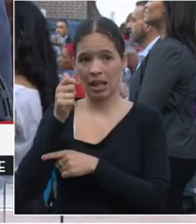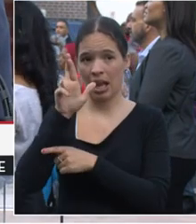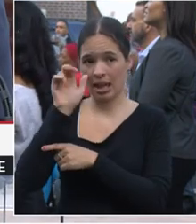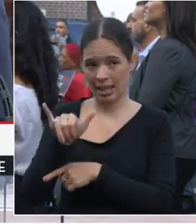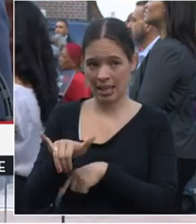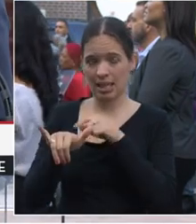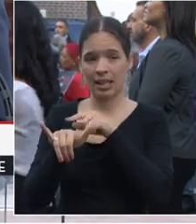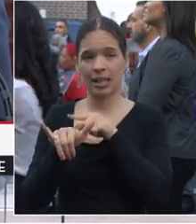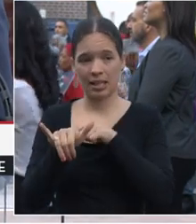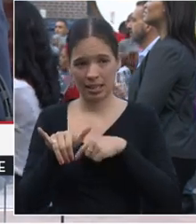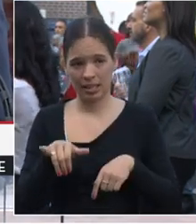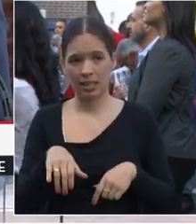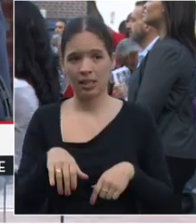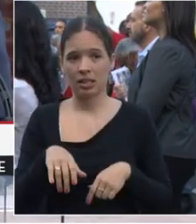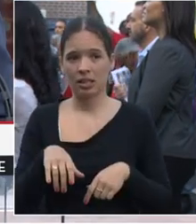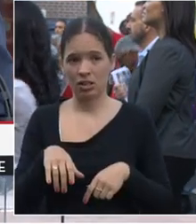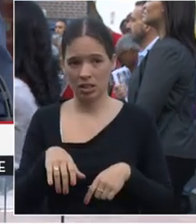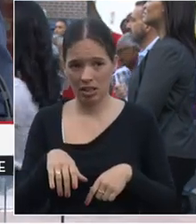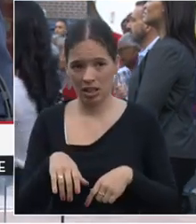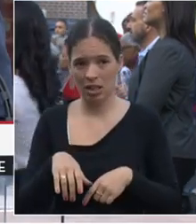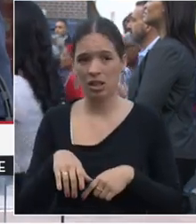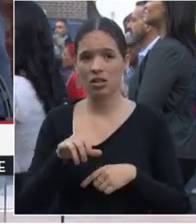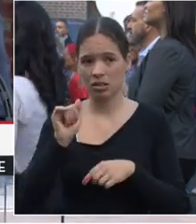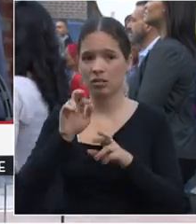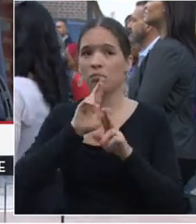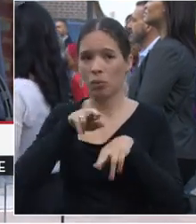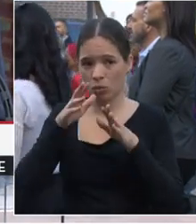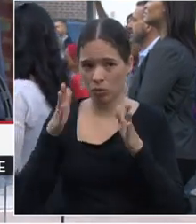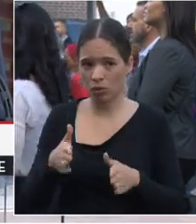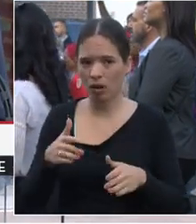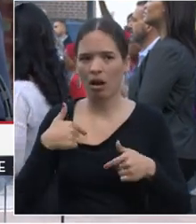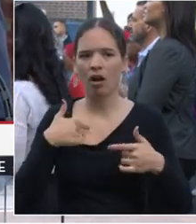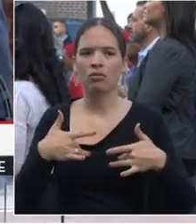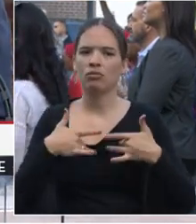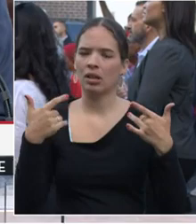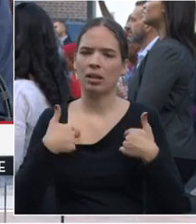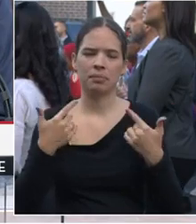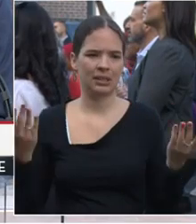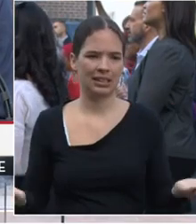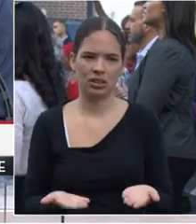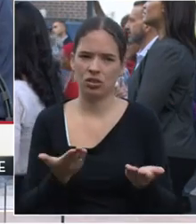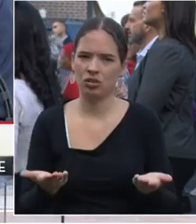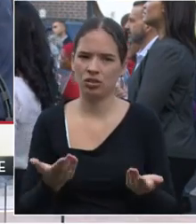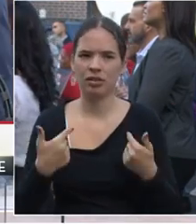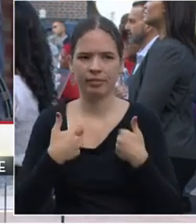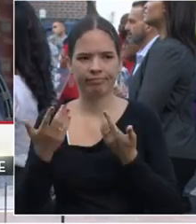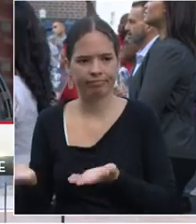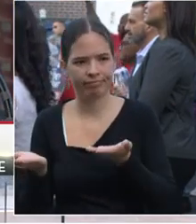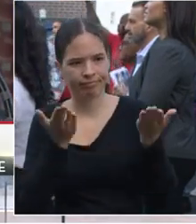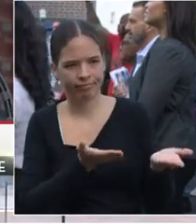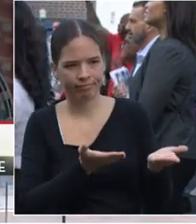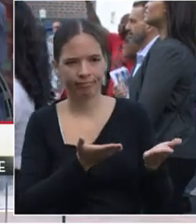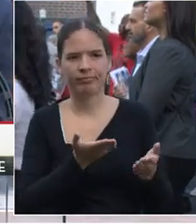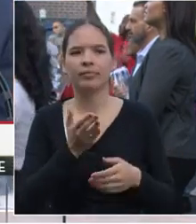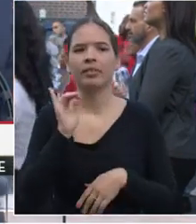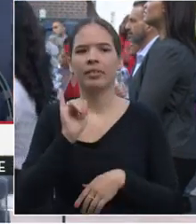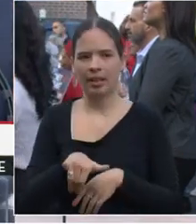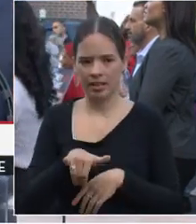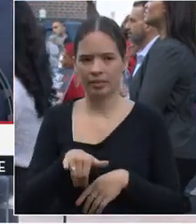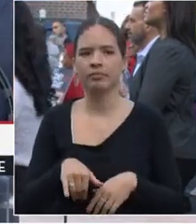and Rappaport, we're just so thrilled to be here. It's my pleasure to introduce Malaysia, the Lidl manager, so we can get